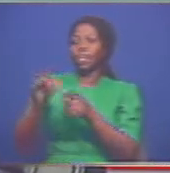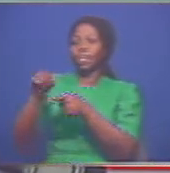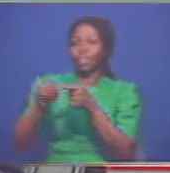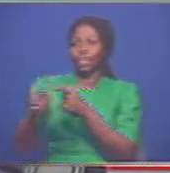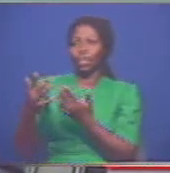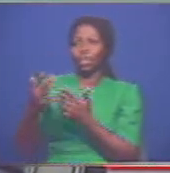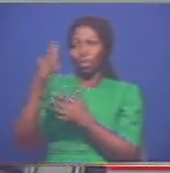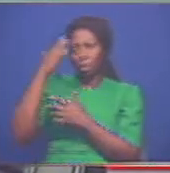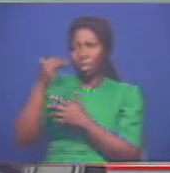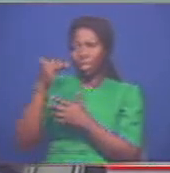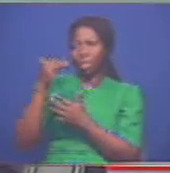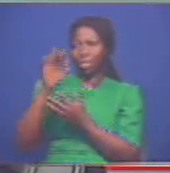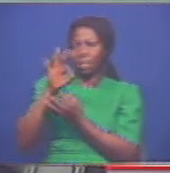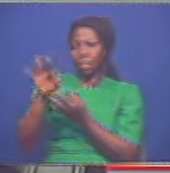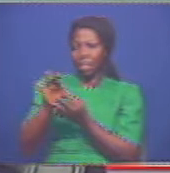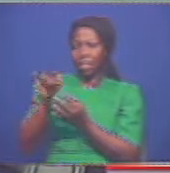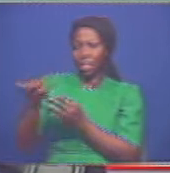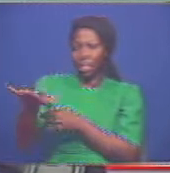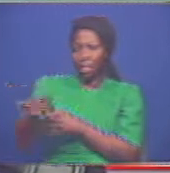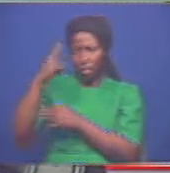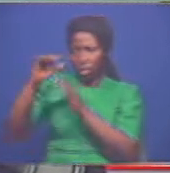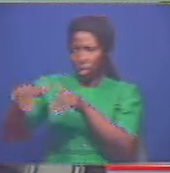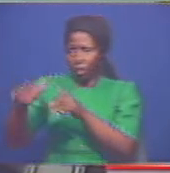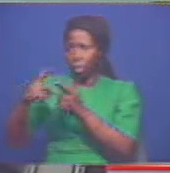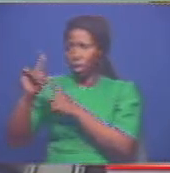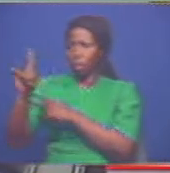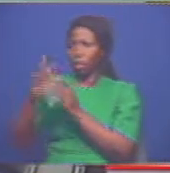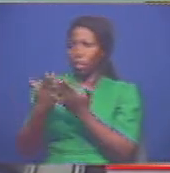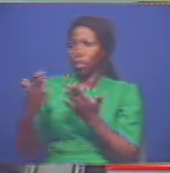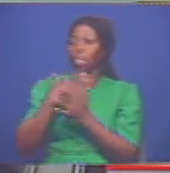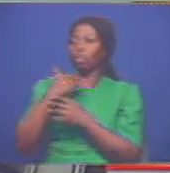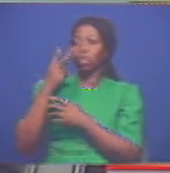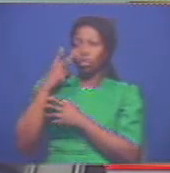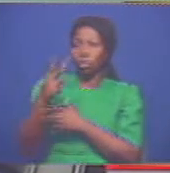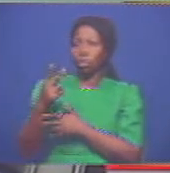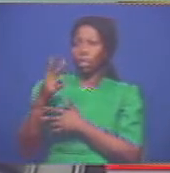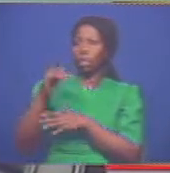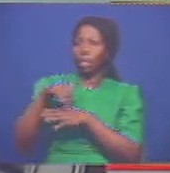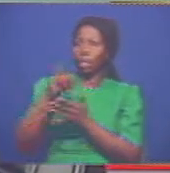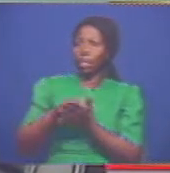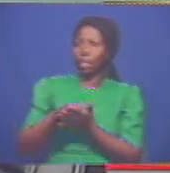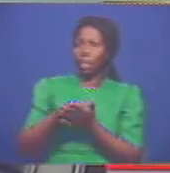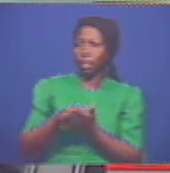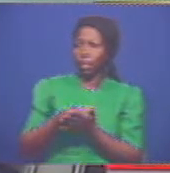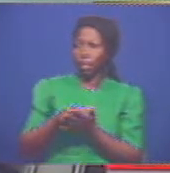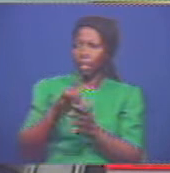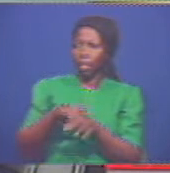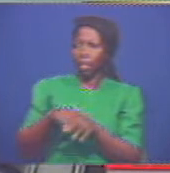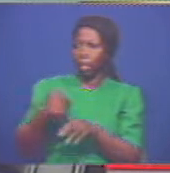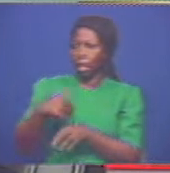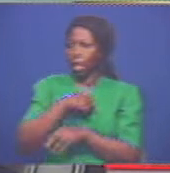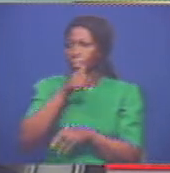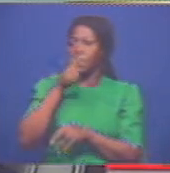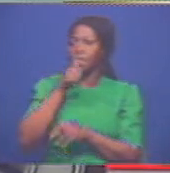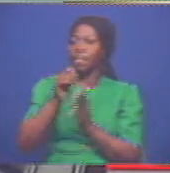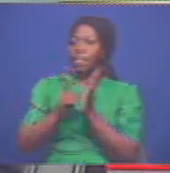maybe specifically for farming. But one of the things I want to, we look at it, whenever we private developer, we are dealing with the